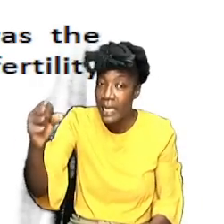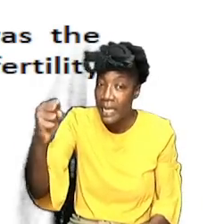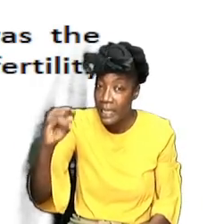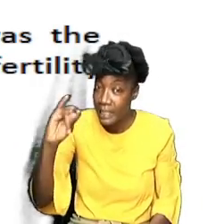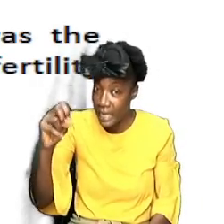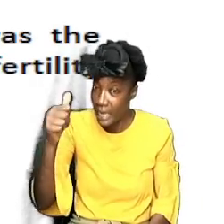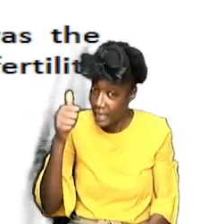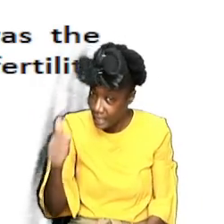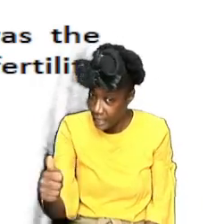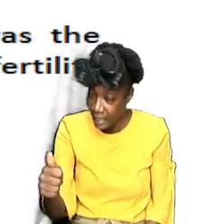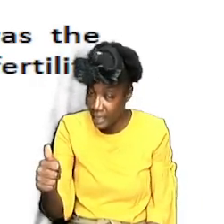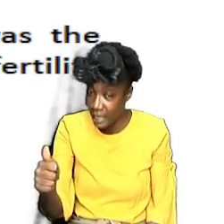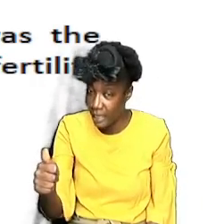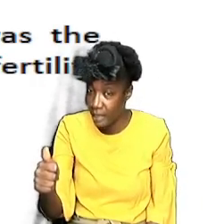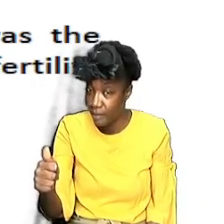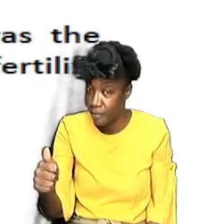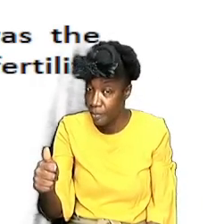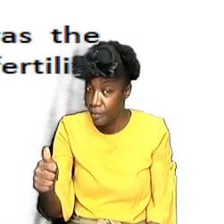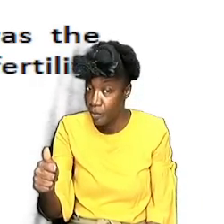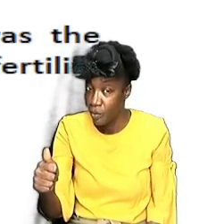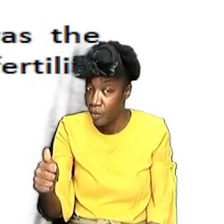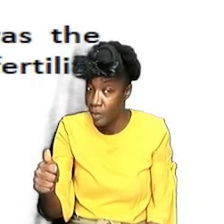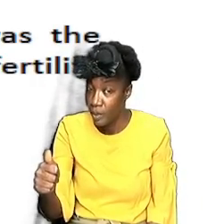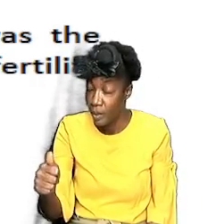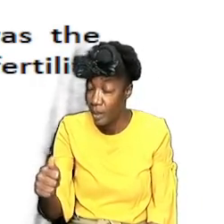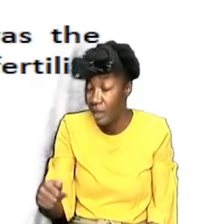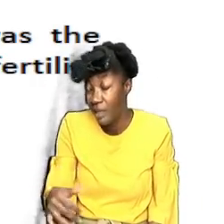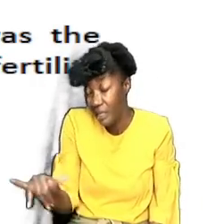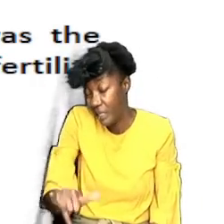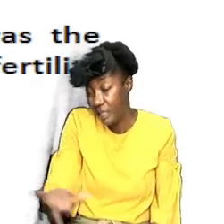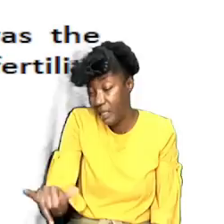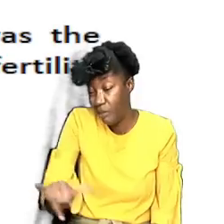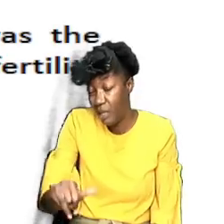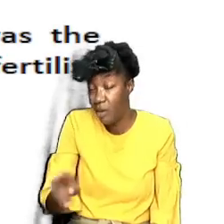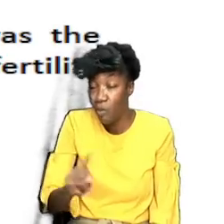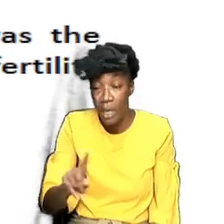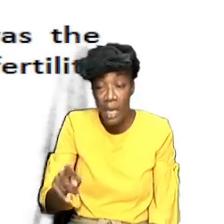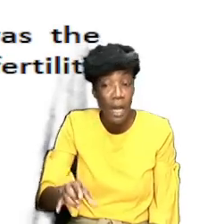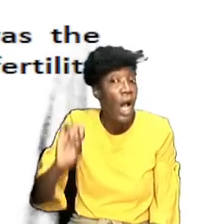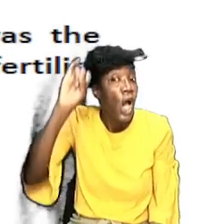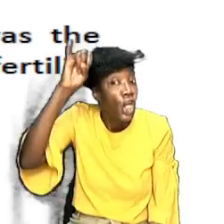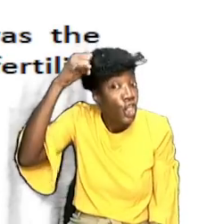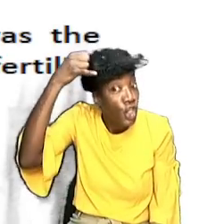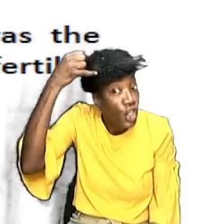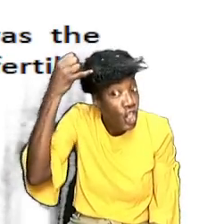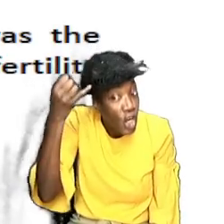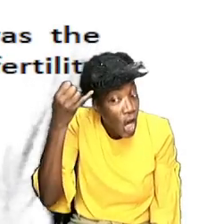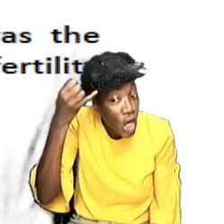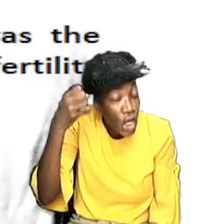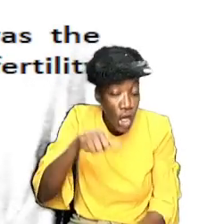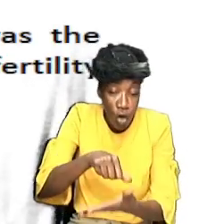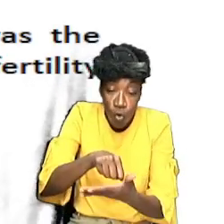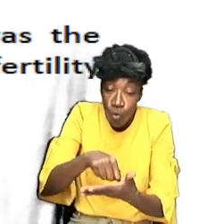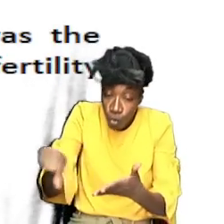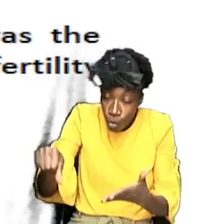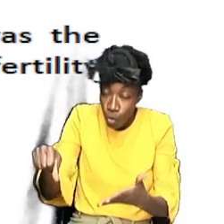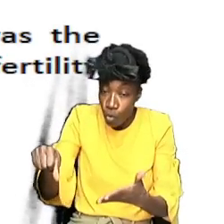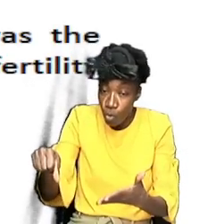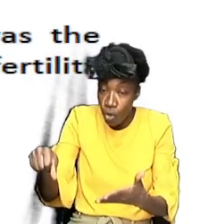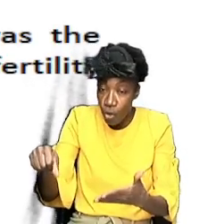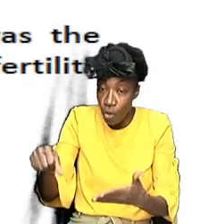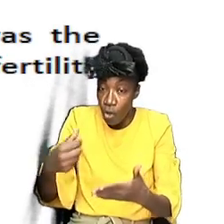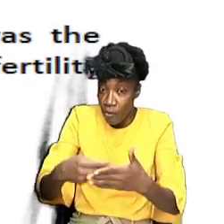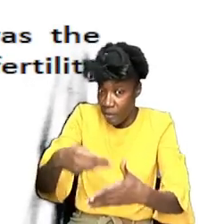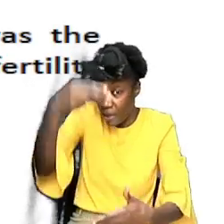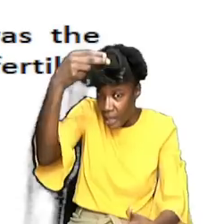And we see a similar instance where John, who, when he wrote from the Isle of Patmos and he sent his